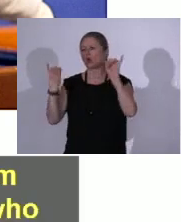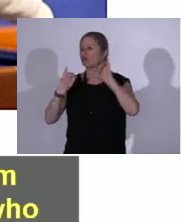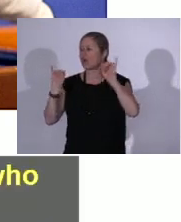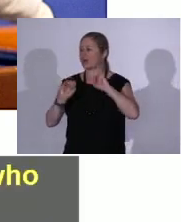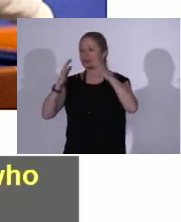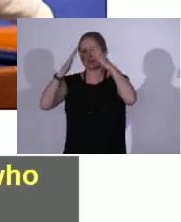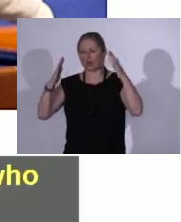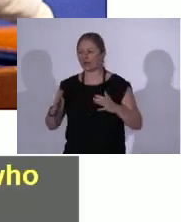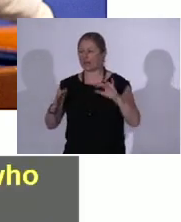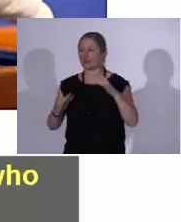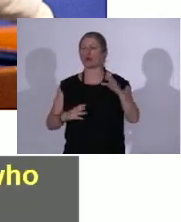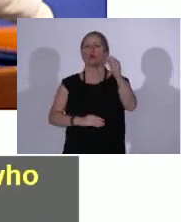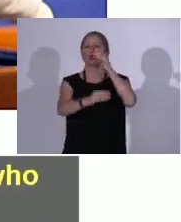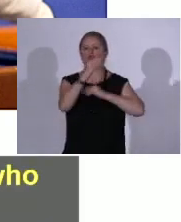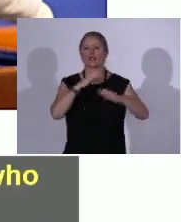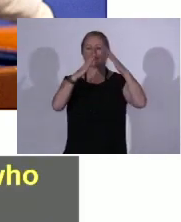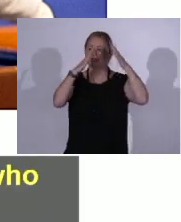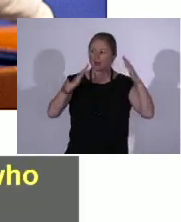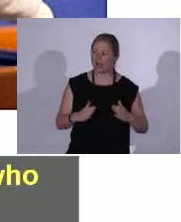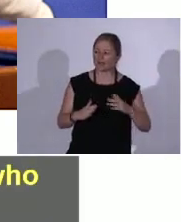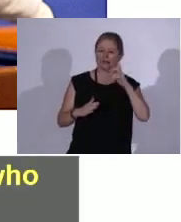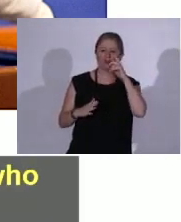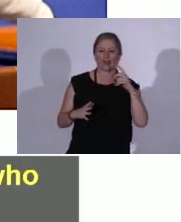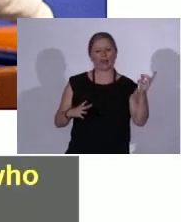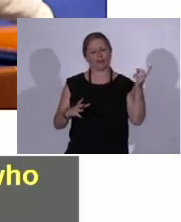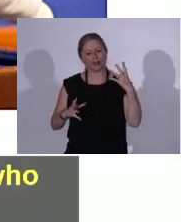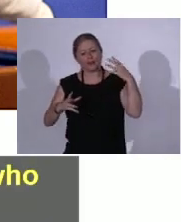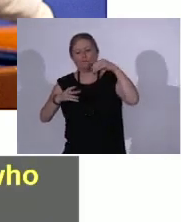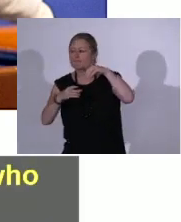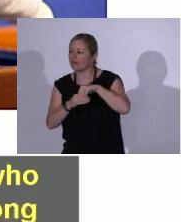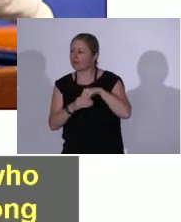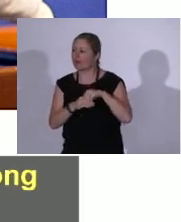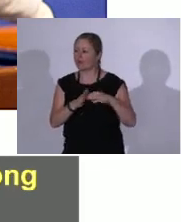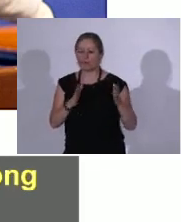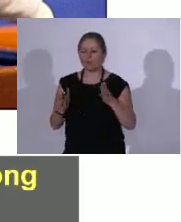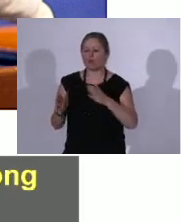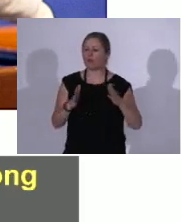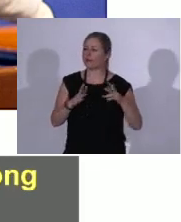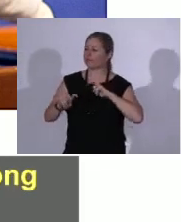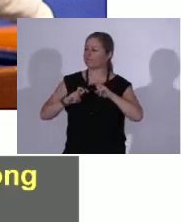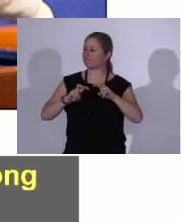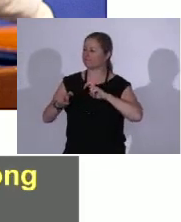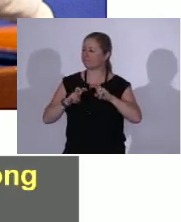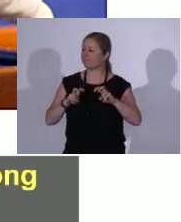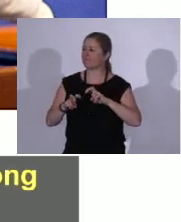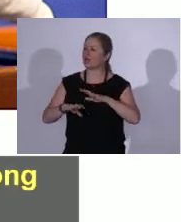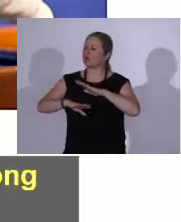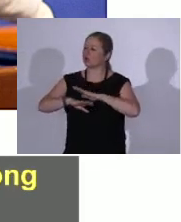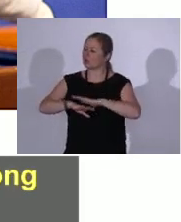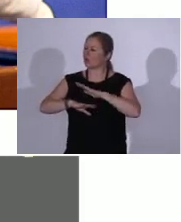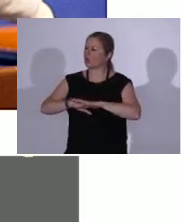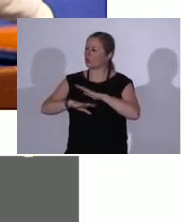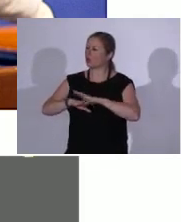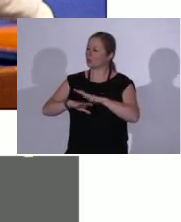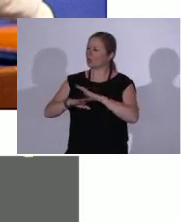transitional housing to be able to come along and participate in some fundamental movement activities. It took a little while for that pilot